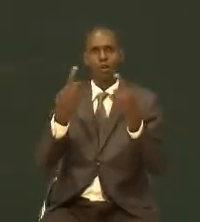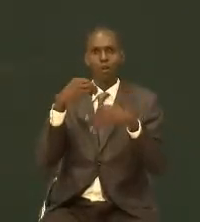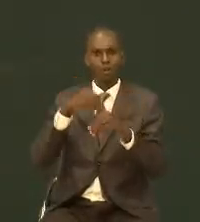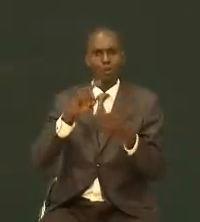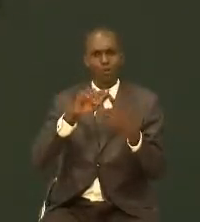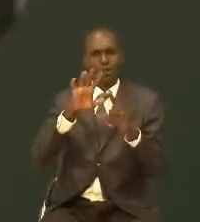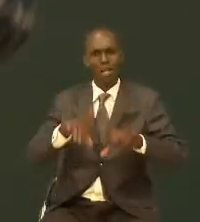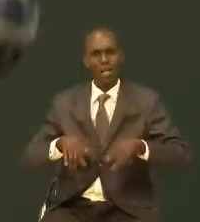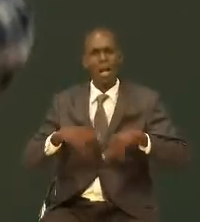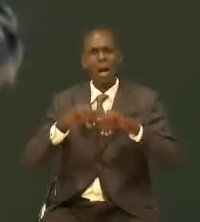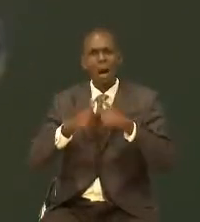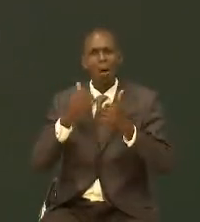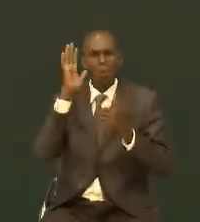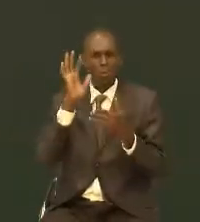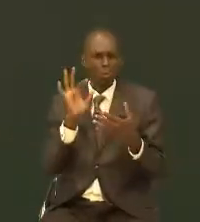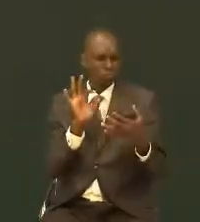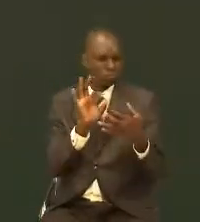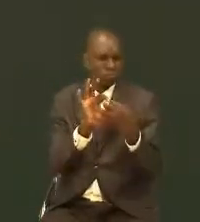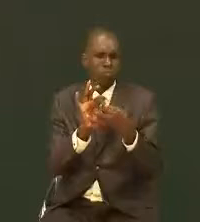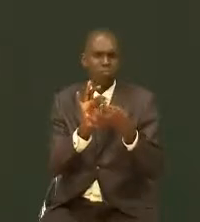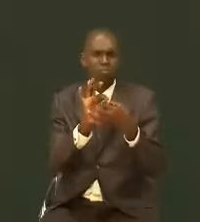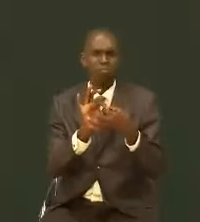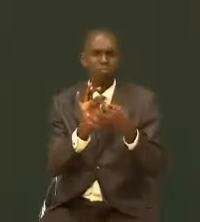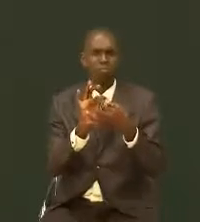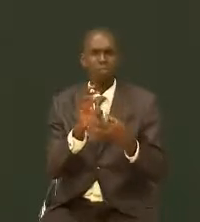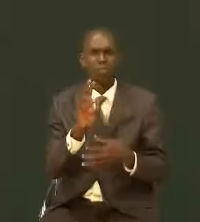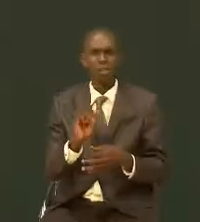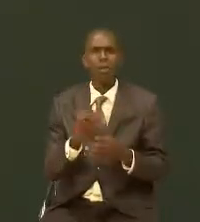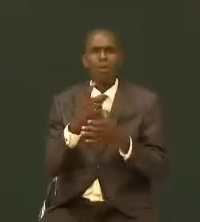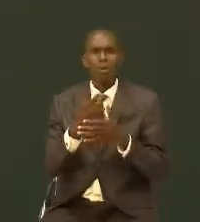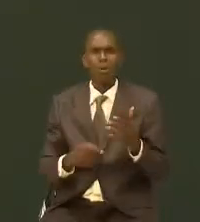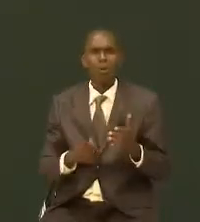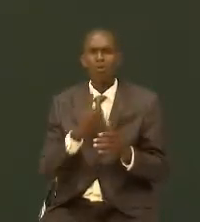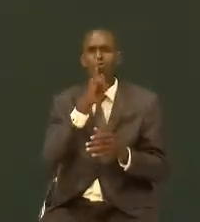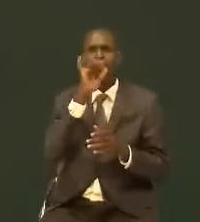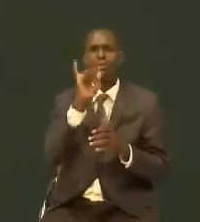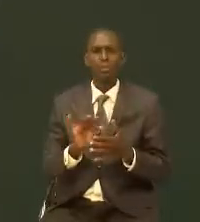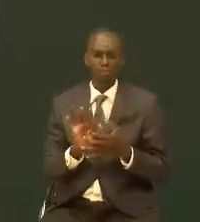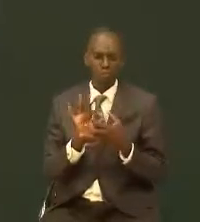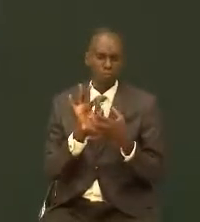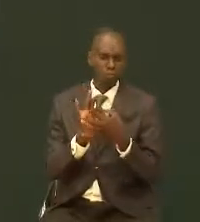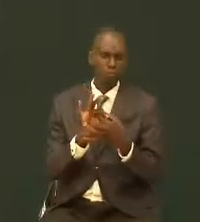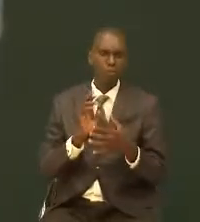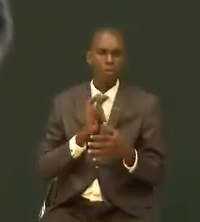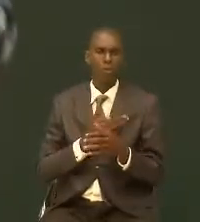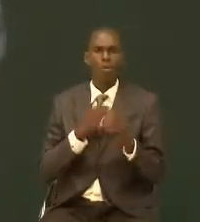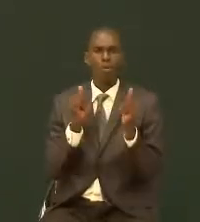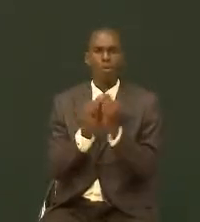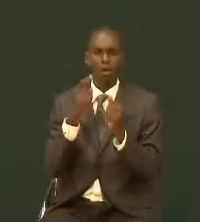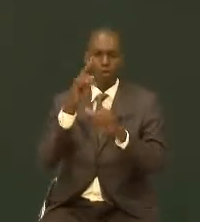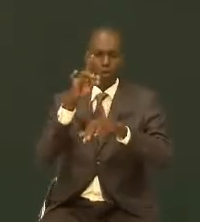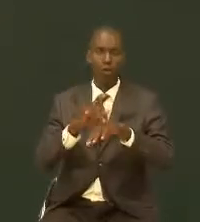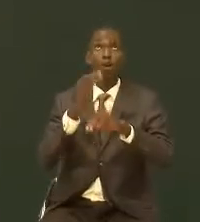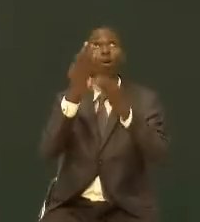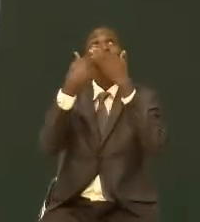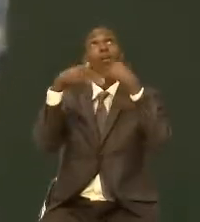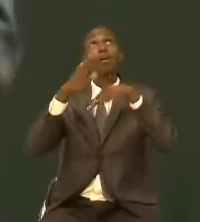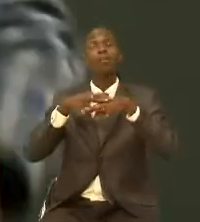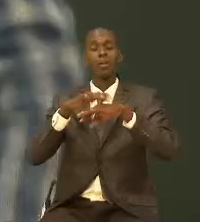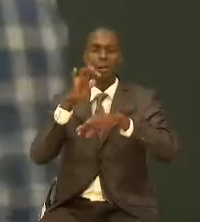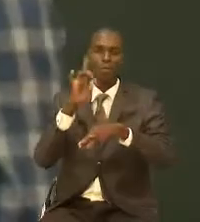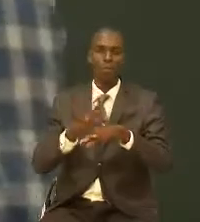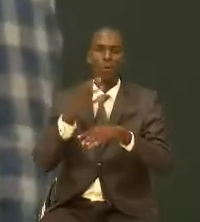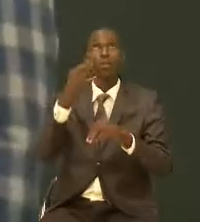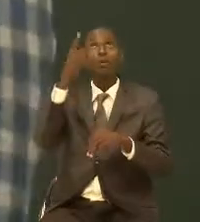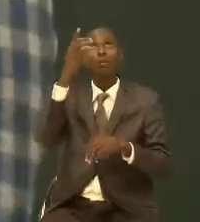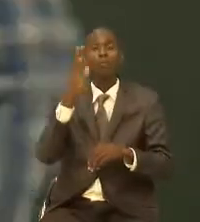connect what actually connects us with the touch of heaven the touch of god the